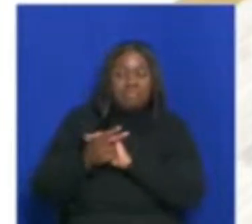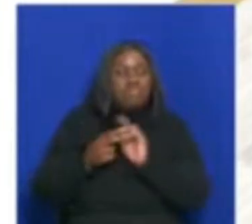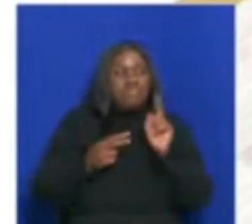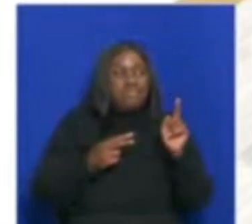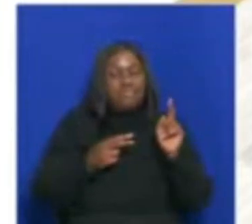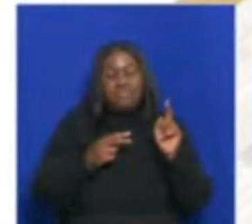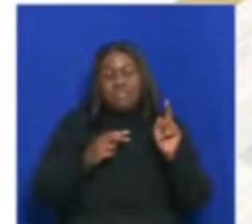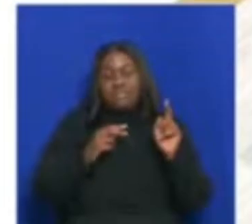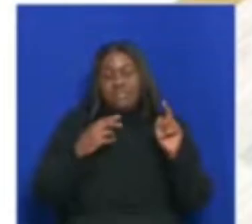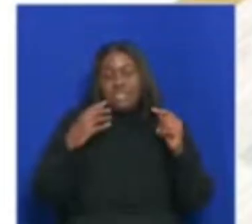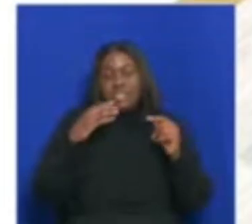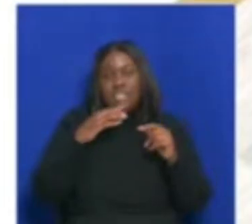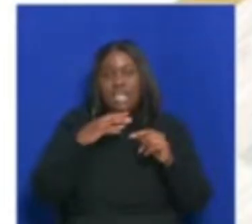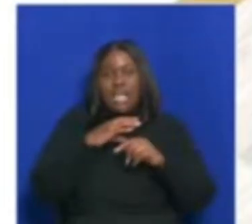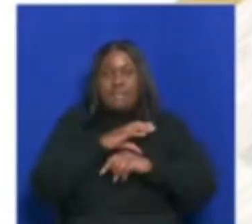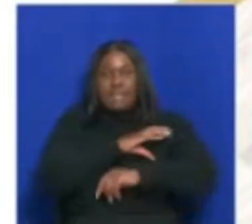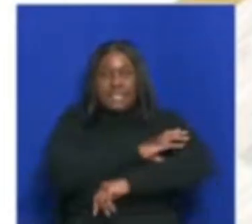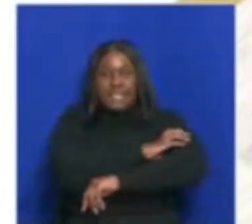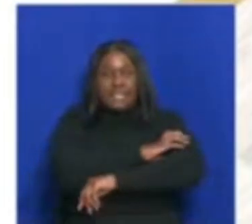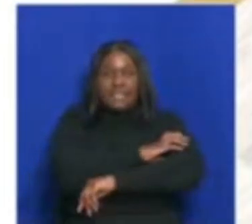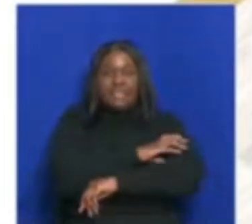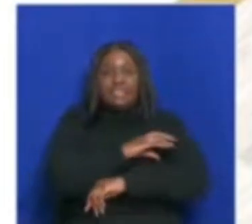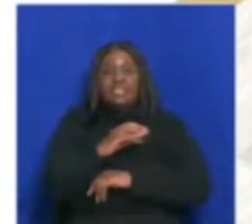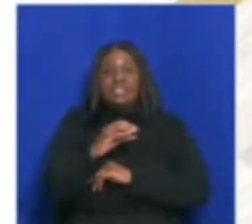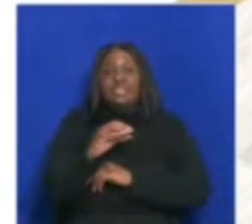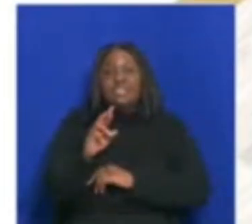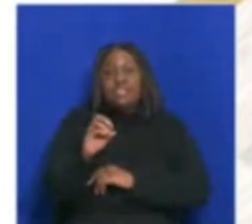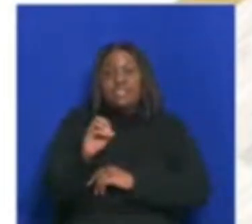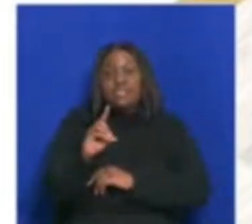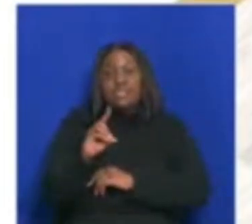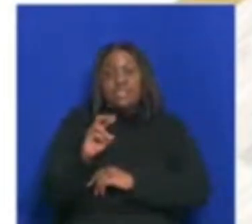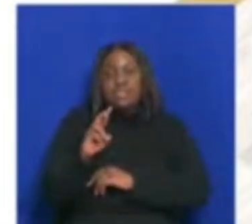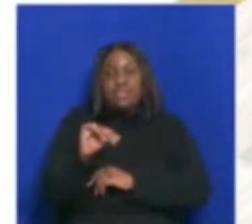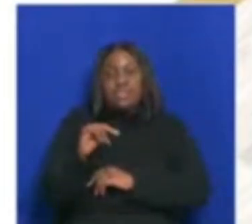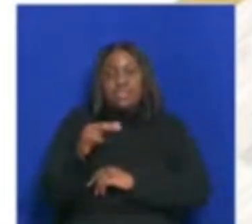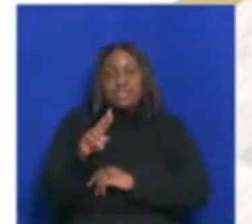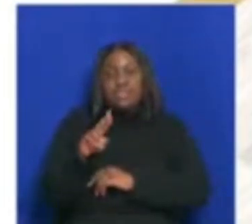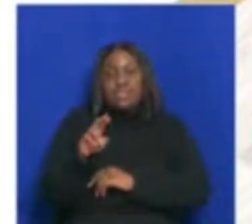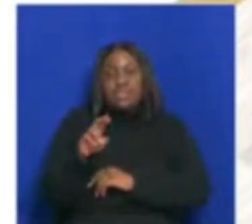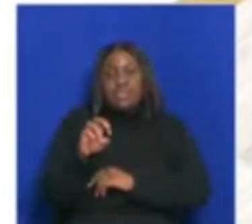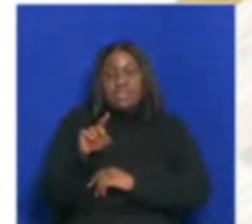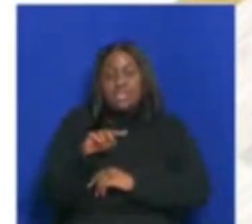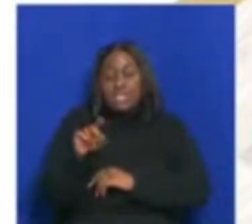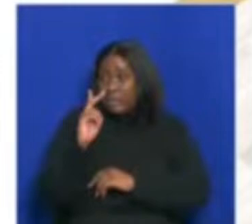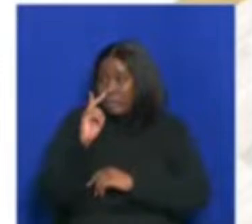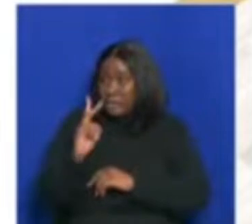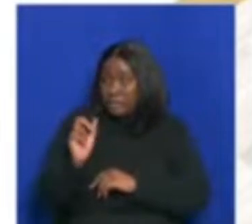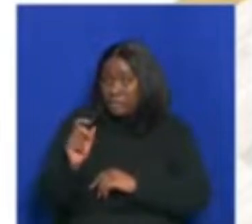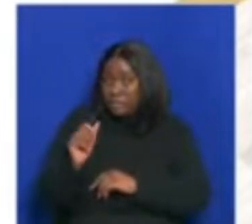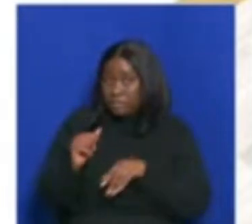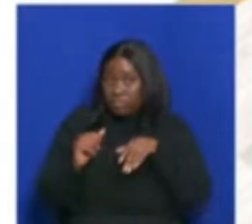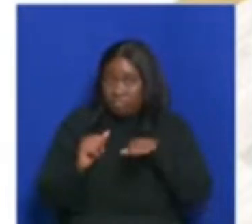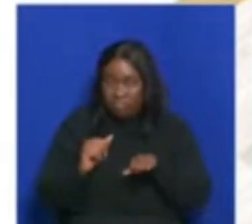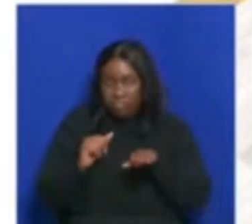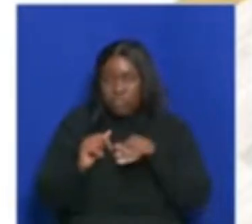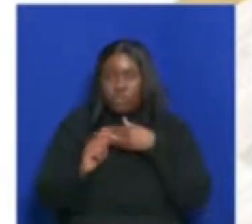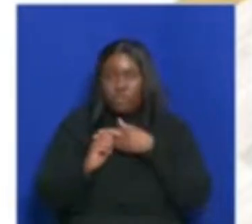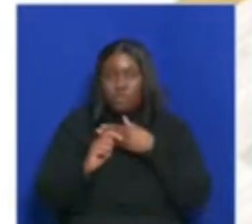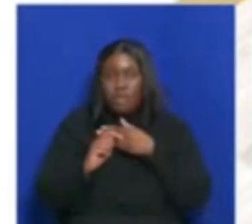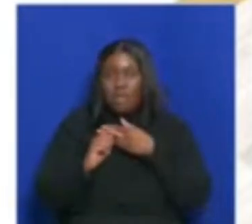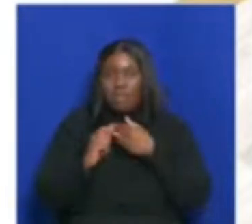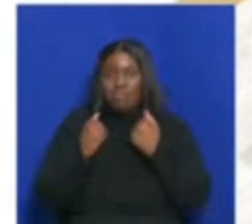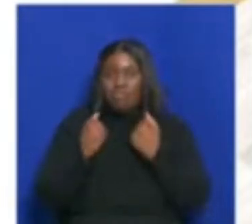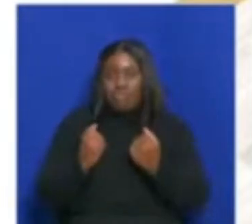he'd seen the suspect driving the Toyota Fortuner. And he allegedly tried on numerous occasions to apprehend the